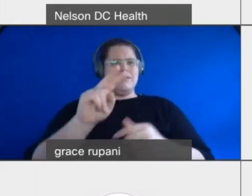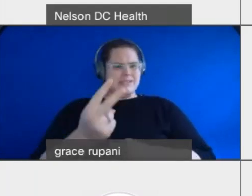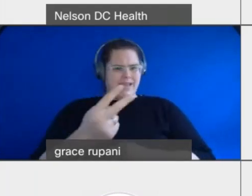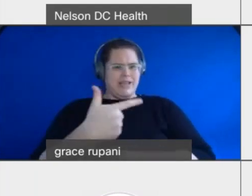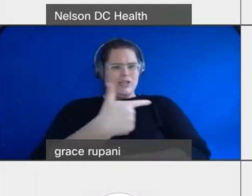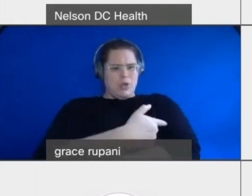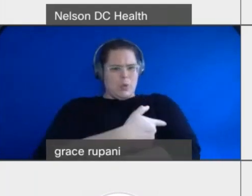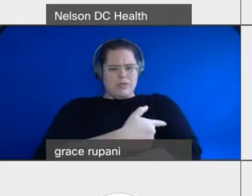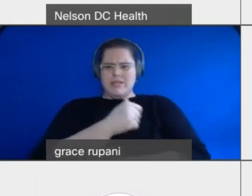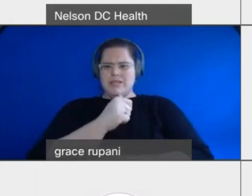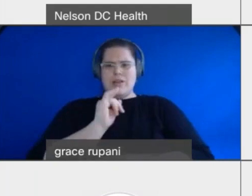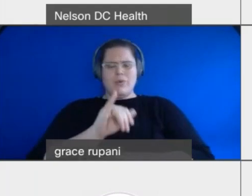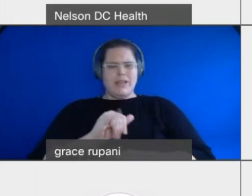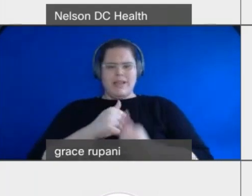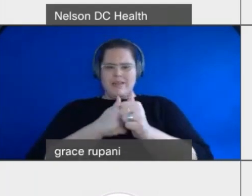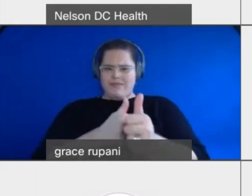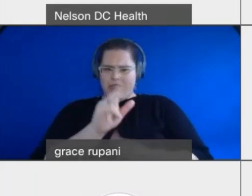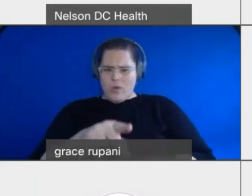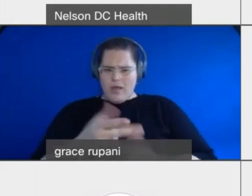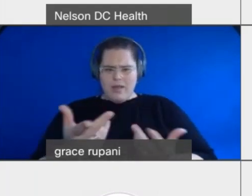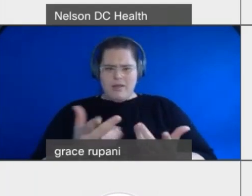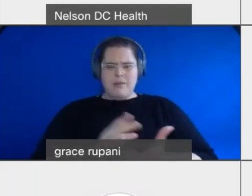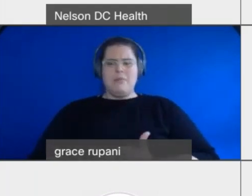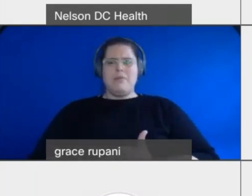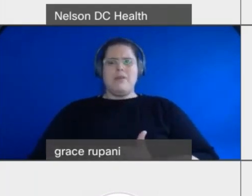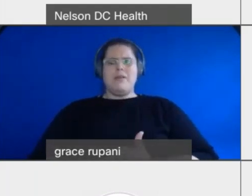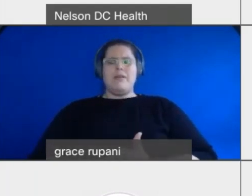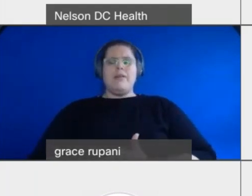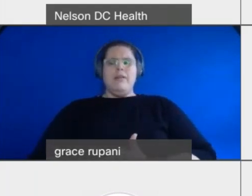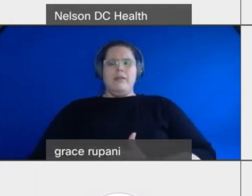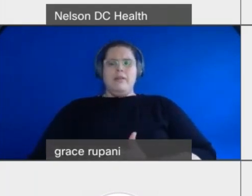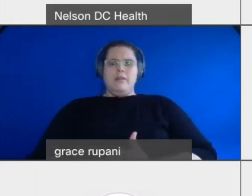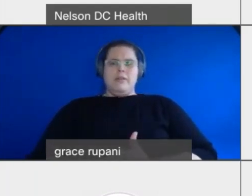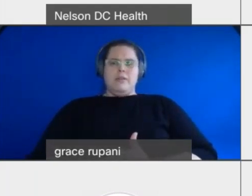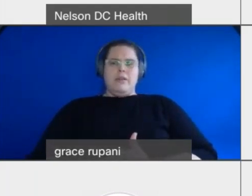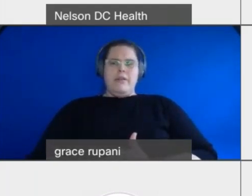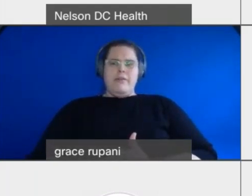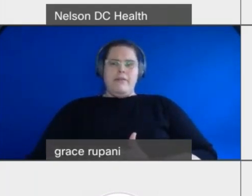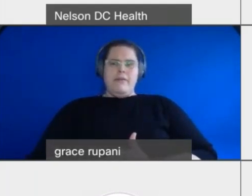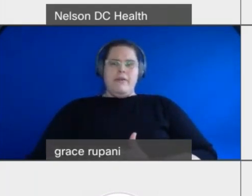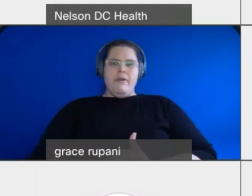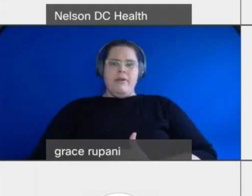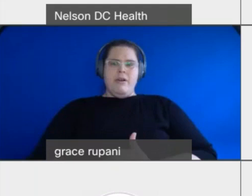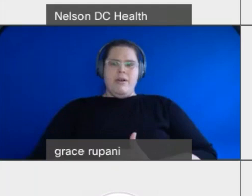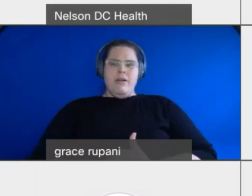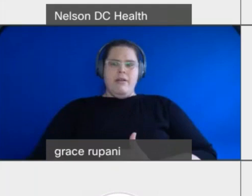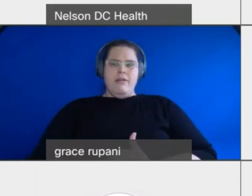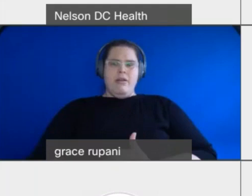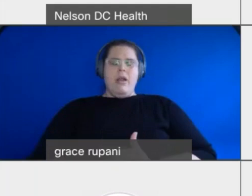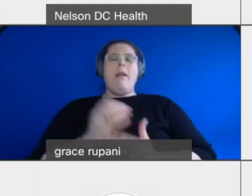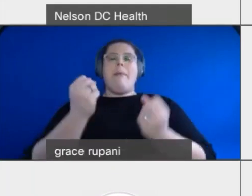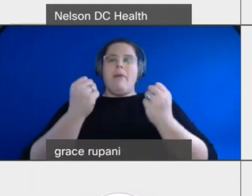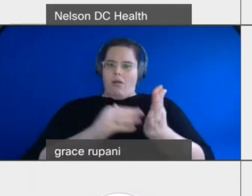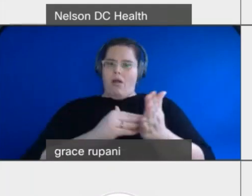vaccinatedc.gov. Pharmacies give a variety of responses at the time of the first dose, such as use the same website to come back